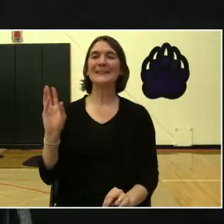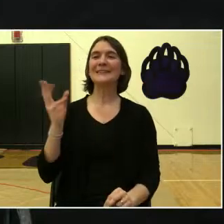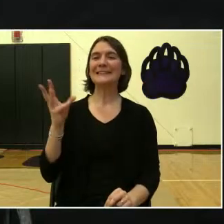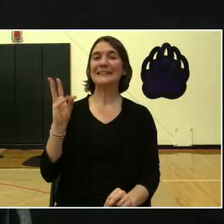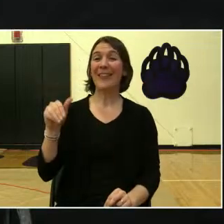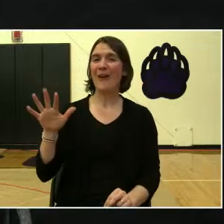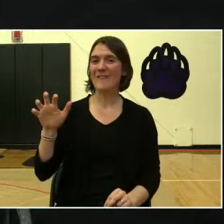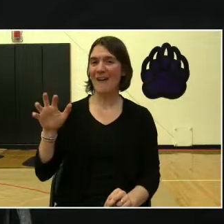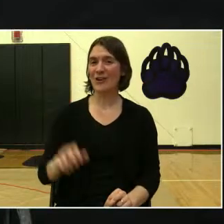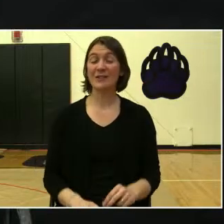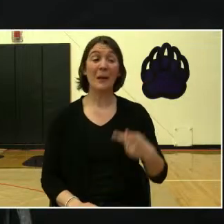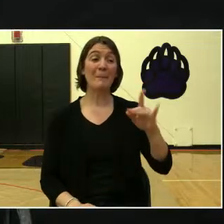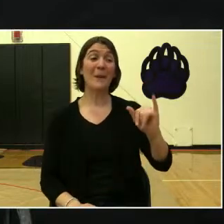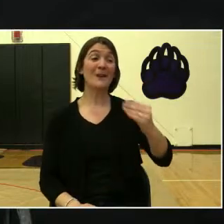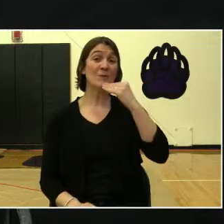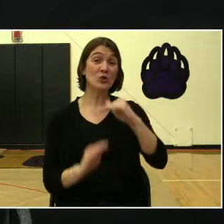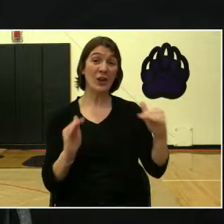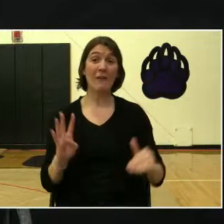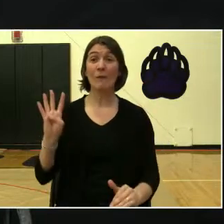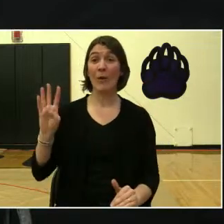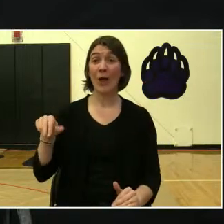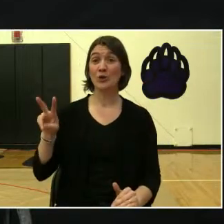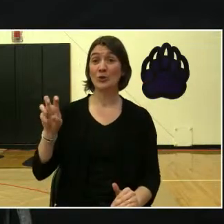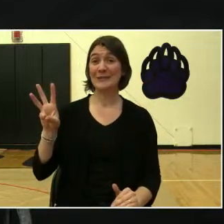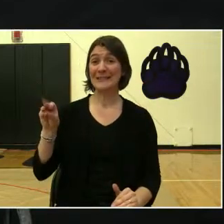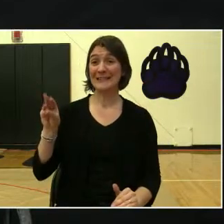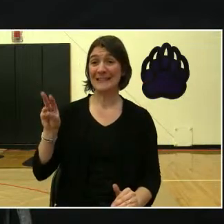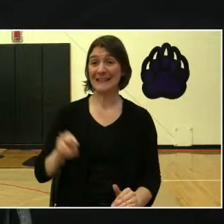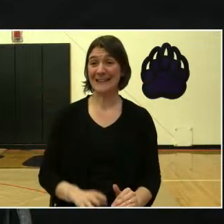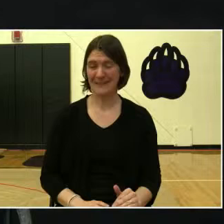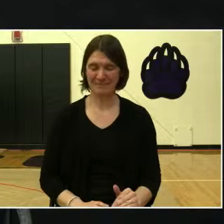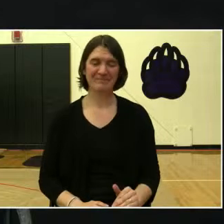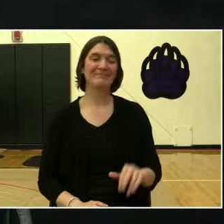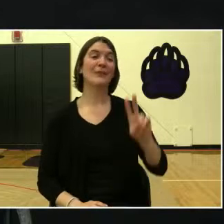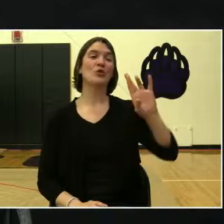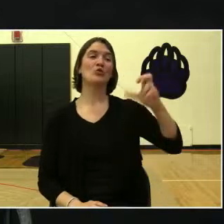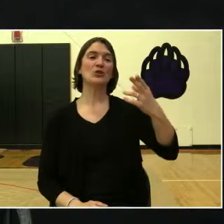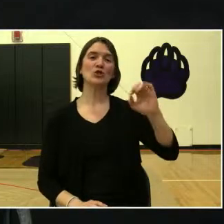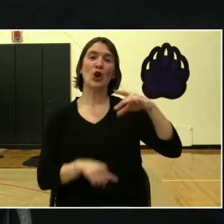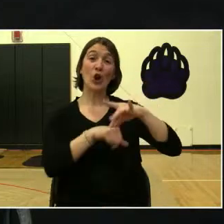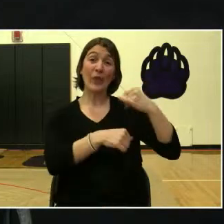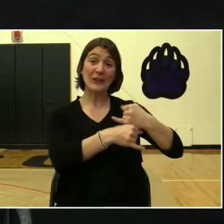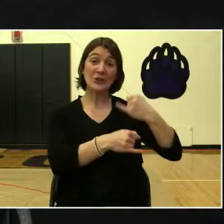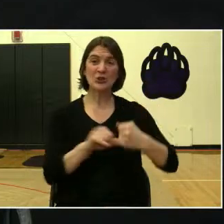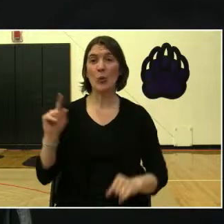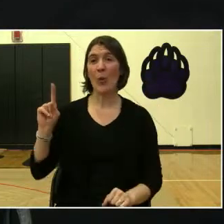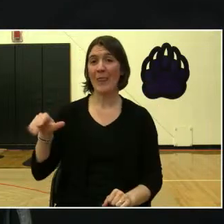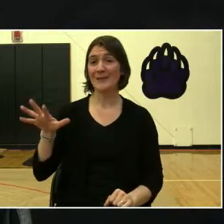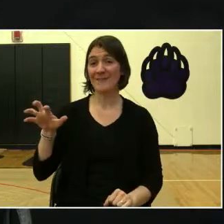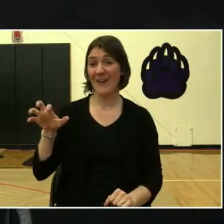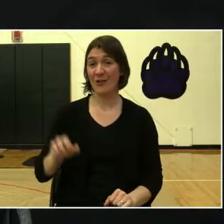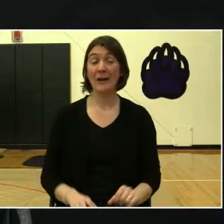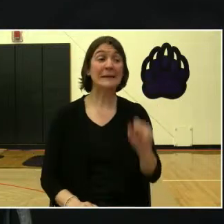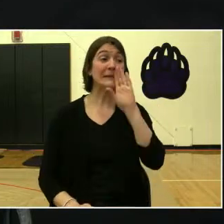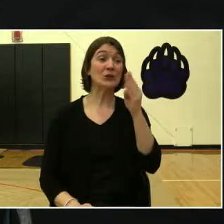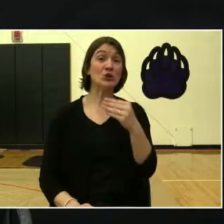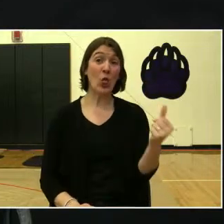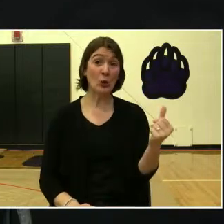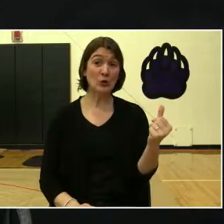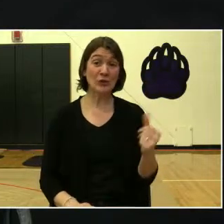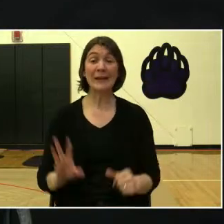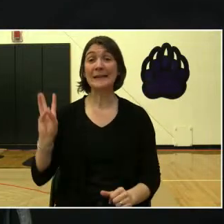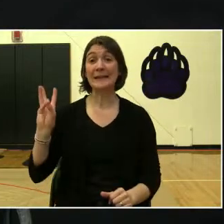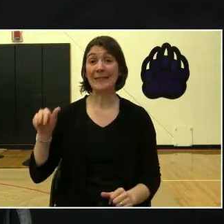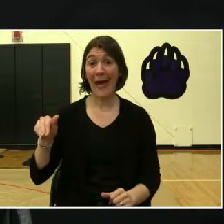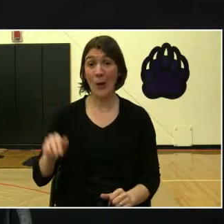$16,500 Putney Food Shelf $4,260 Rich Earth Institute $1500 Senior Solutions